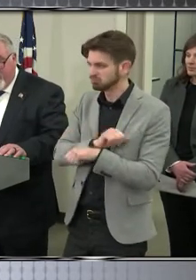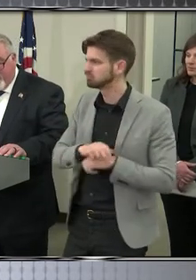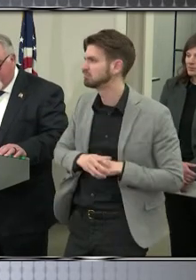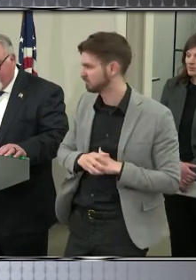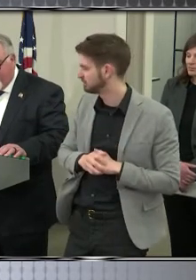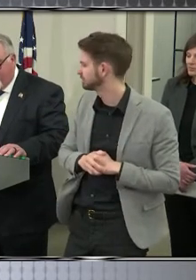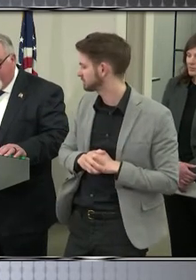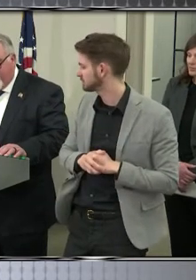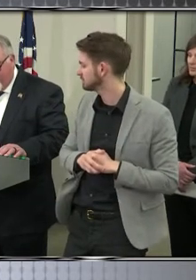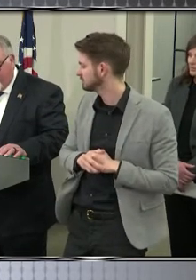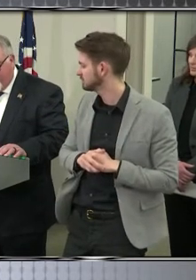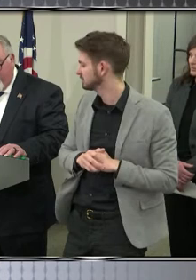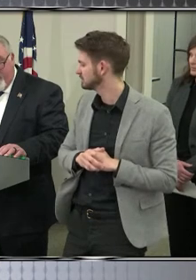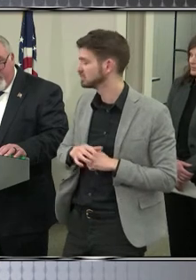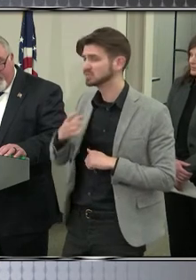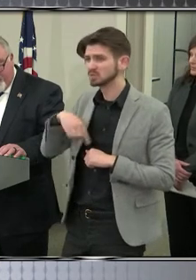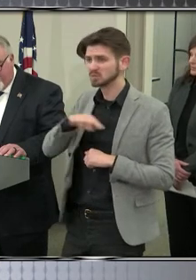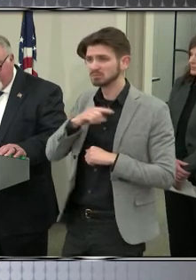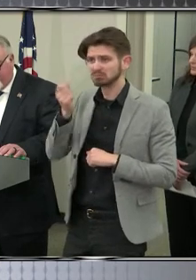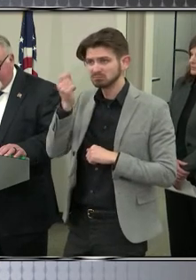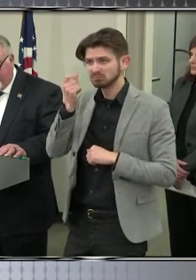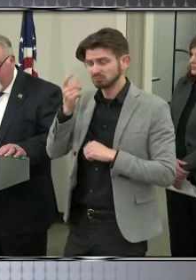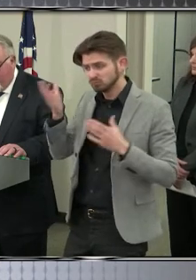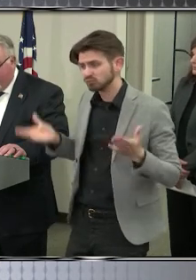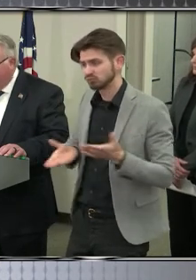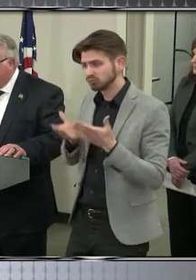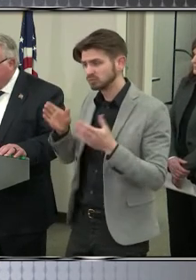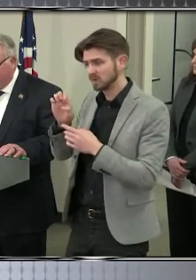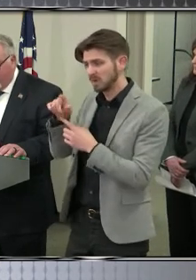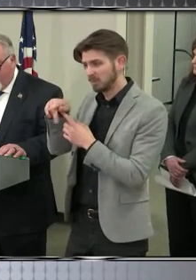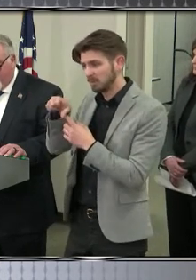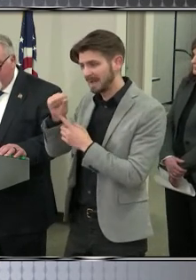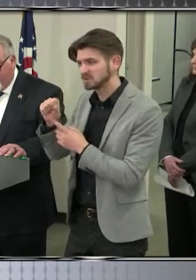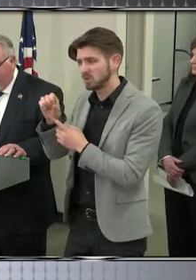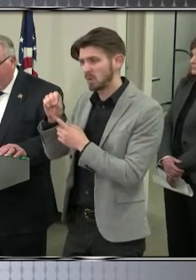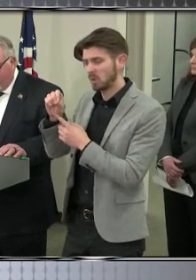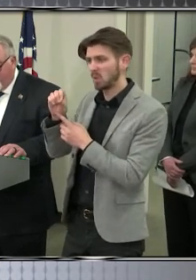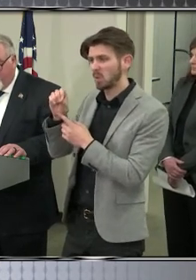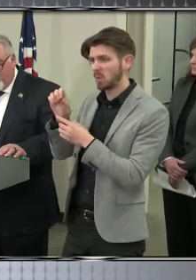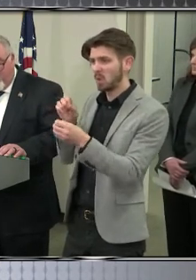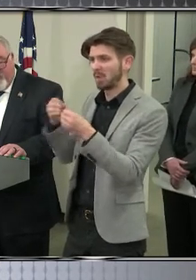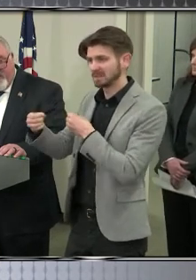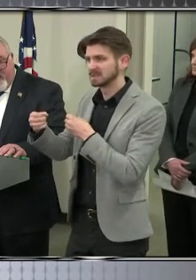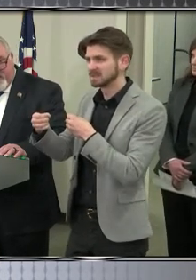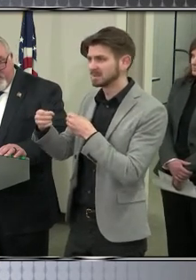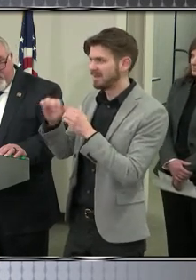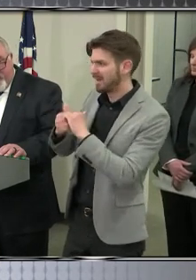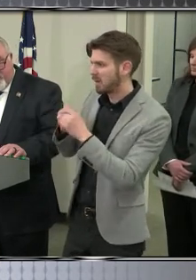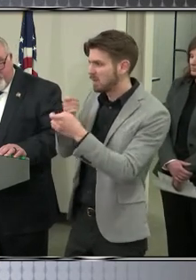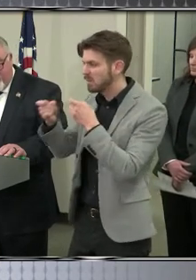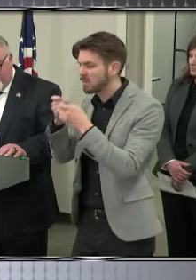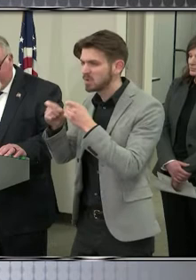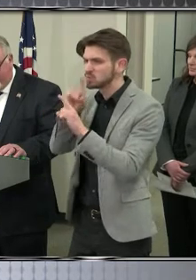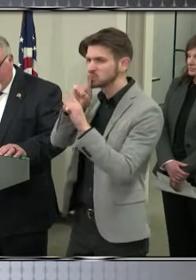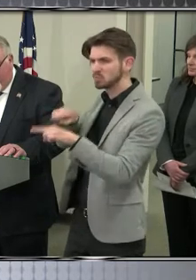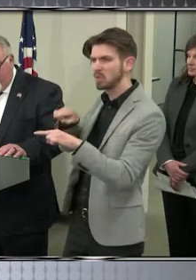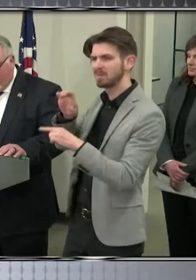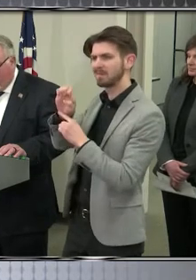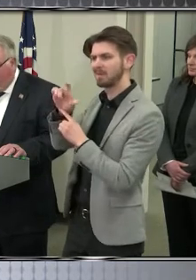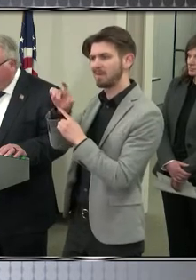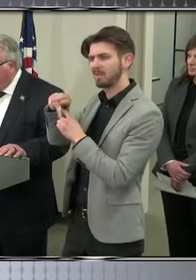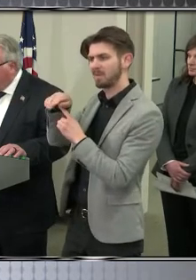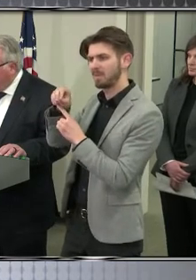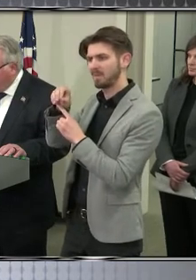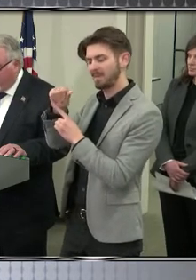supporting El Paso County Public Health, the lead agency, managing the response to the coronavirus in El Paso County.